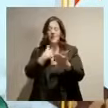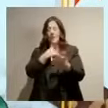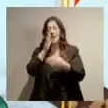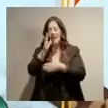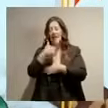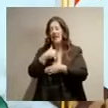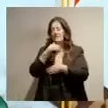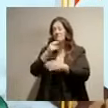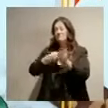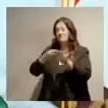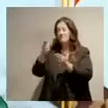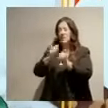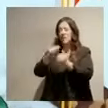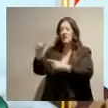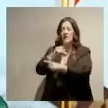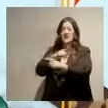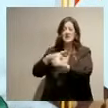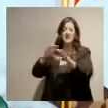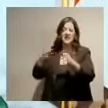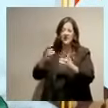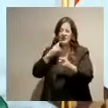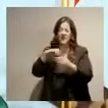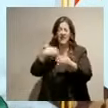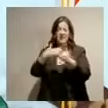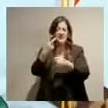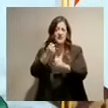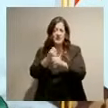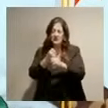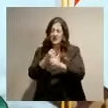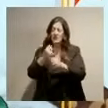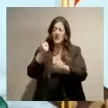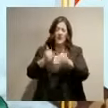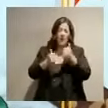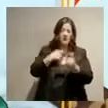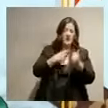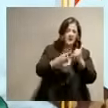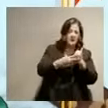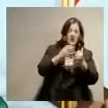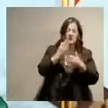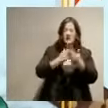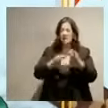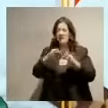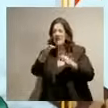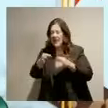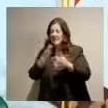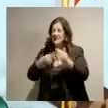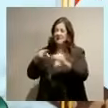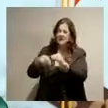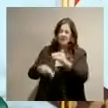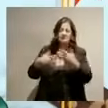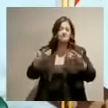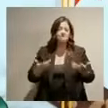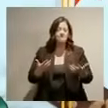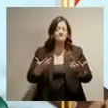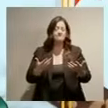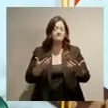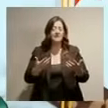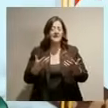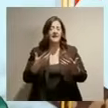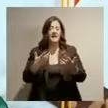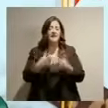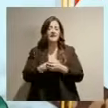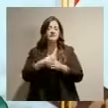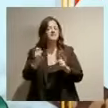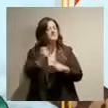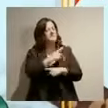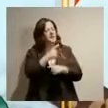the legislature. But this 2-year process, I think, is prudent, long overdue, and we stand ready to defend it. The